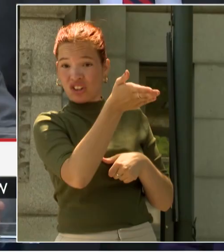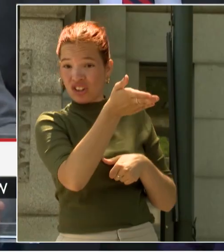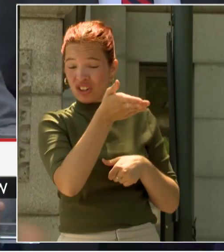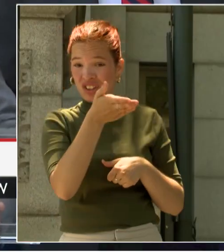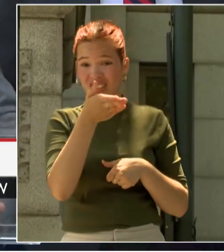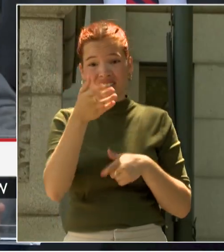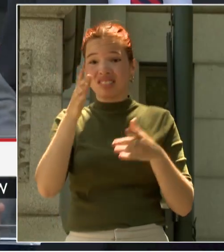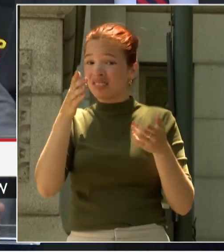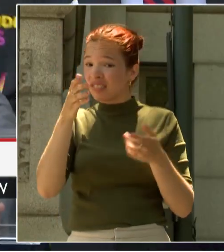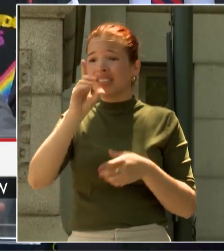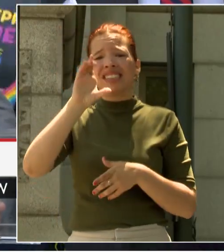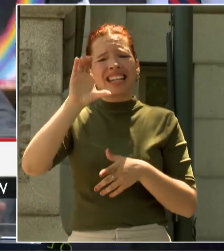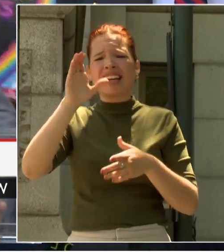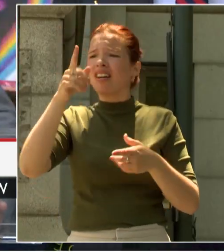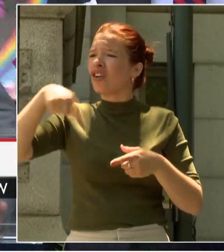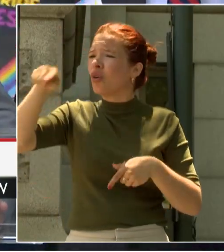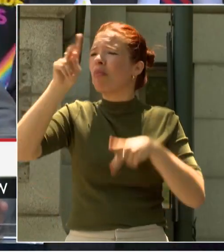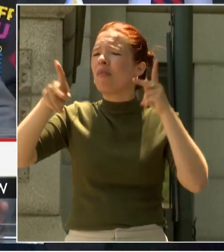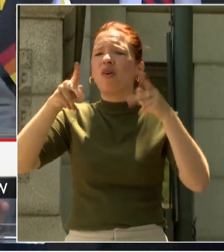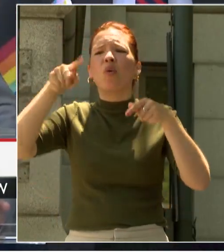we welcome you here.